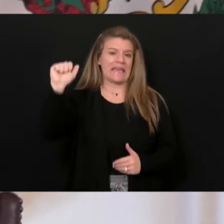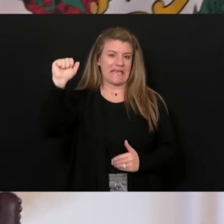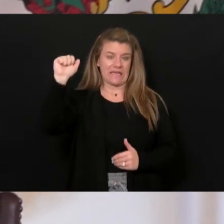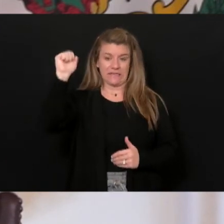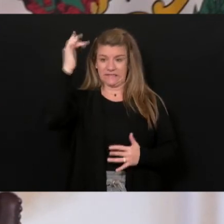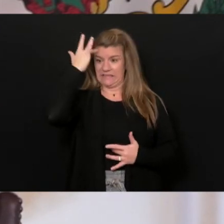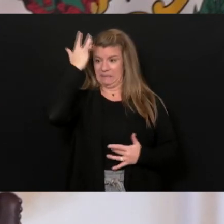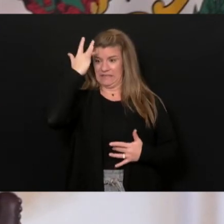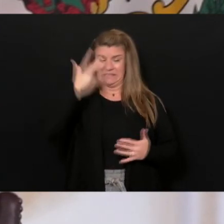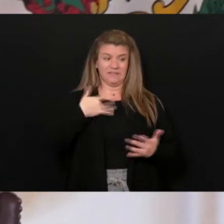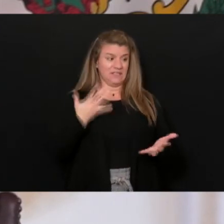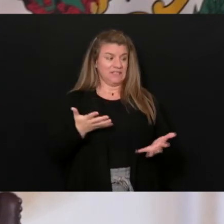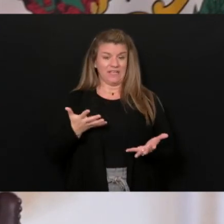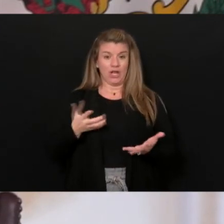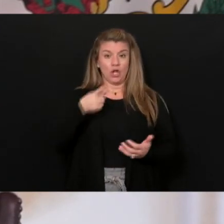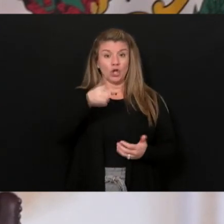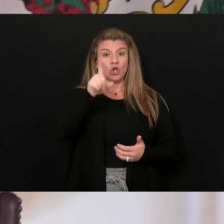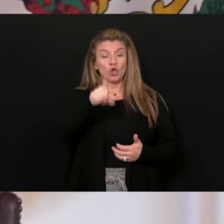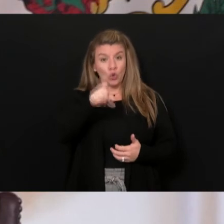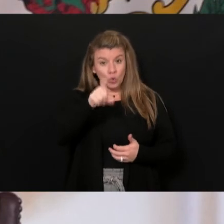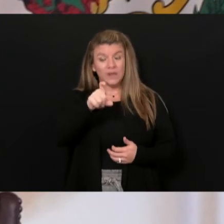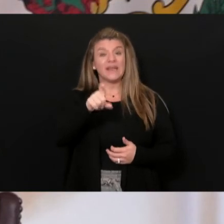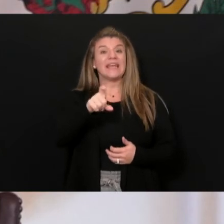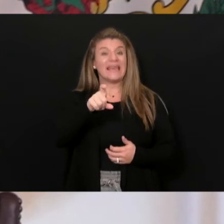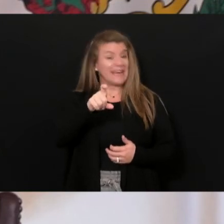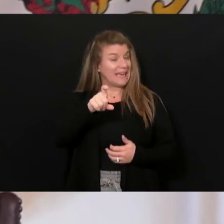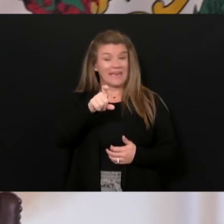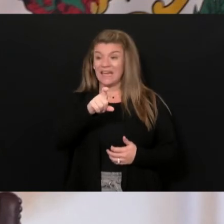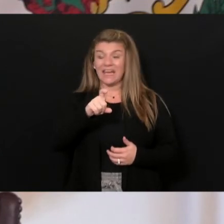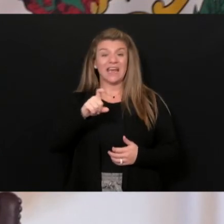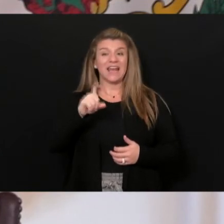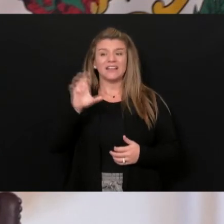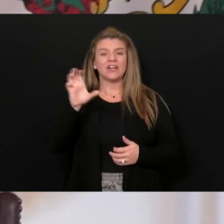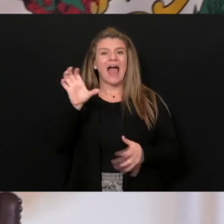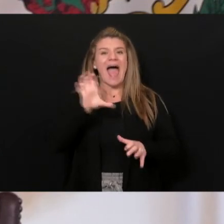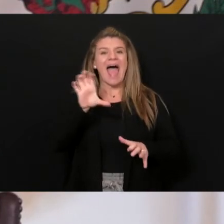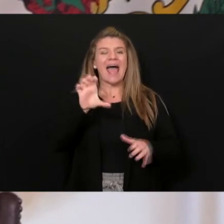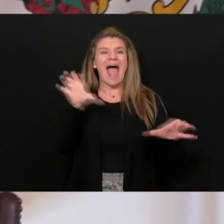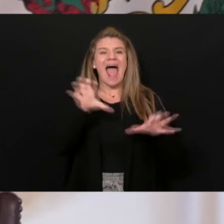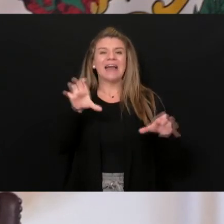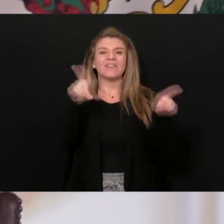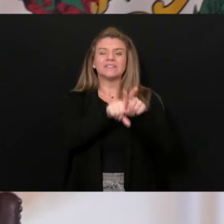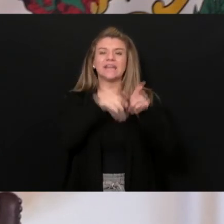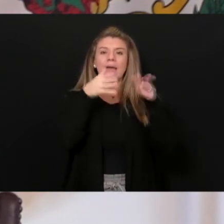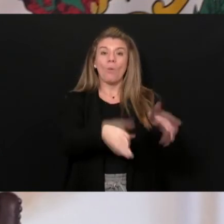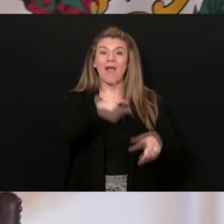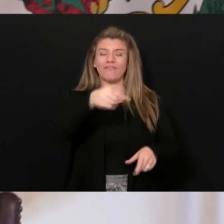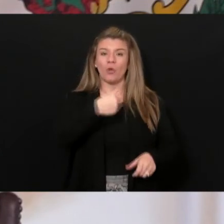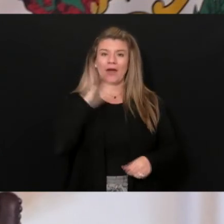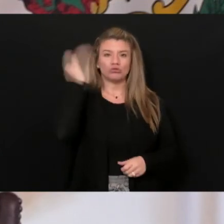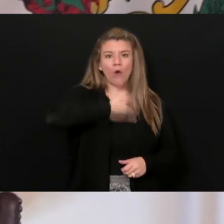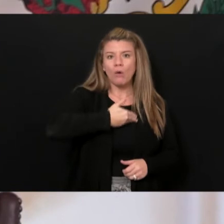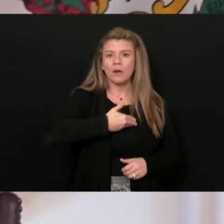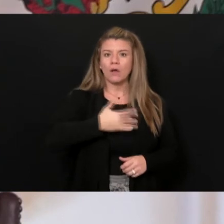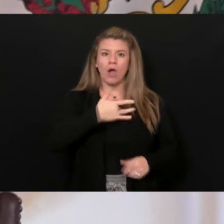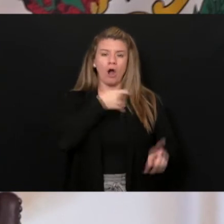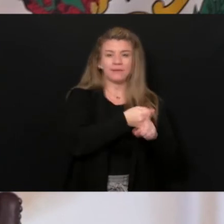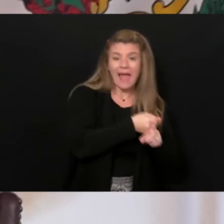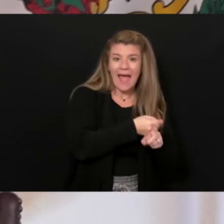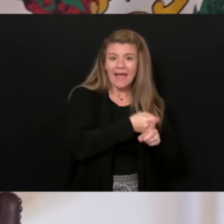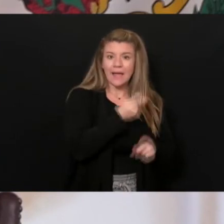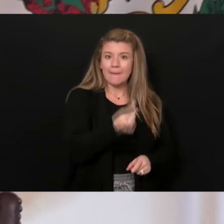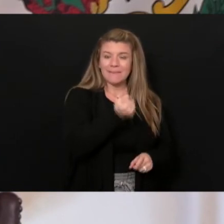to treat this just like you have symptoms of a heart attack or symptoms of a stroke. You